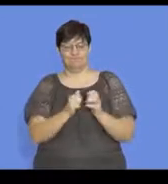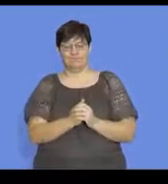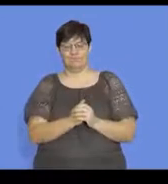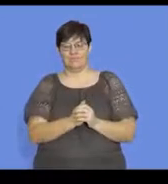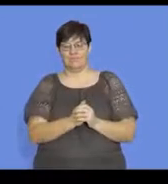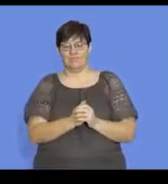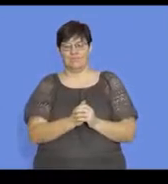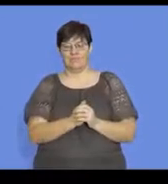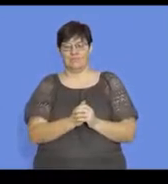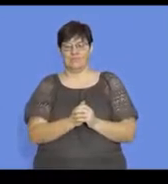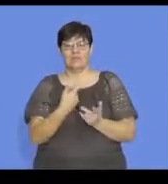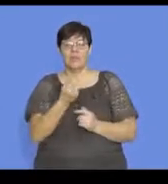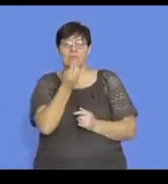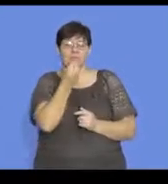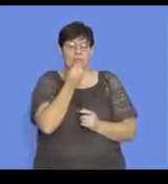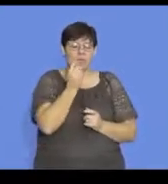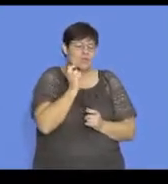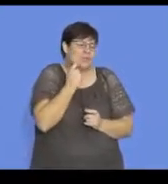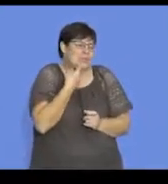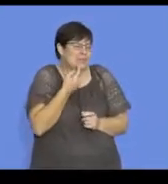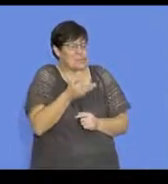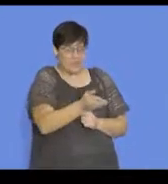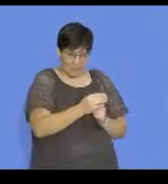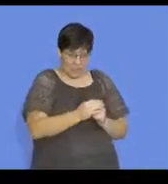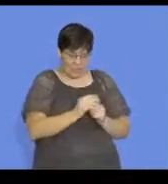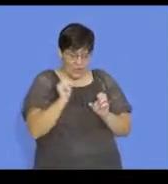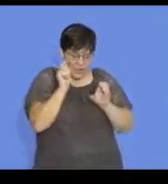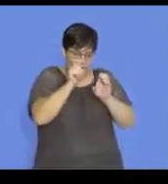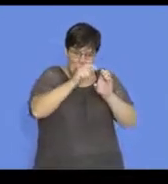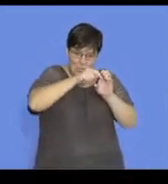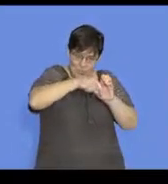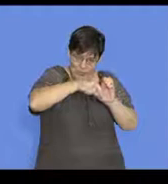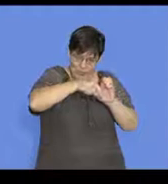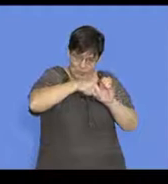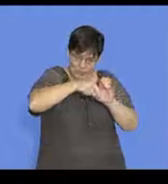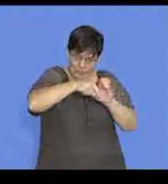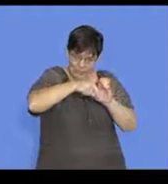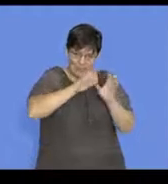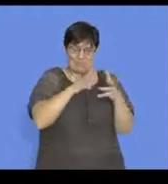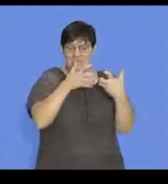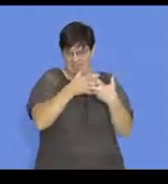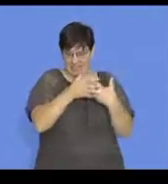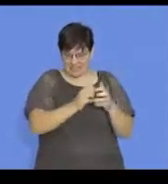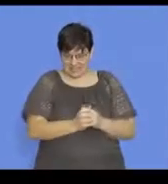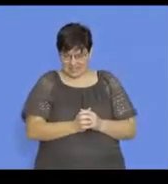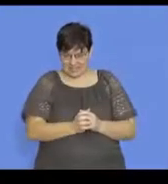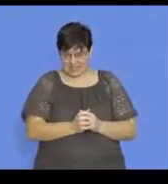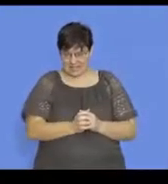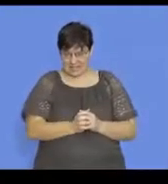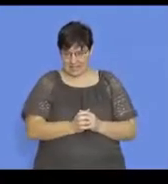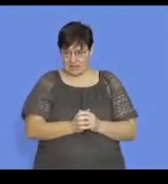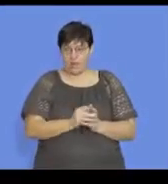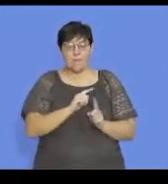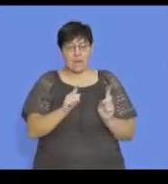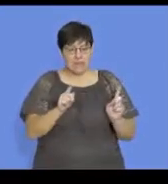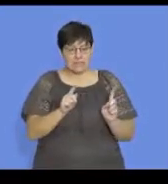going to come get the reward, but they're nice and thin, and the beak can fit in there nicely. But the flowers